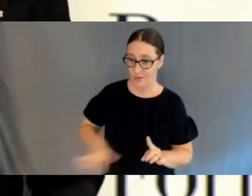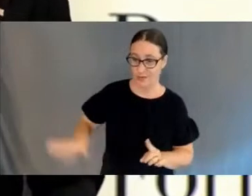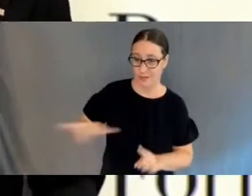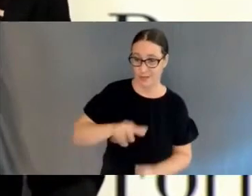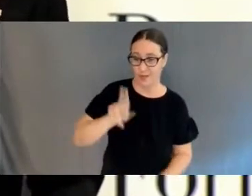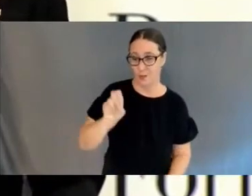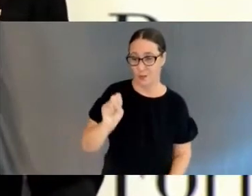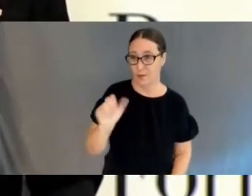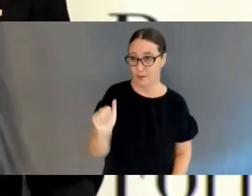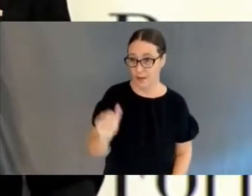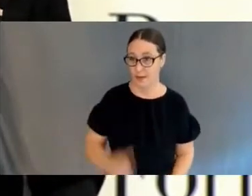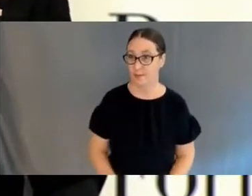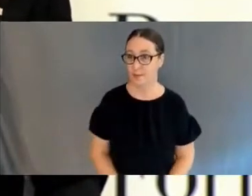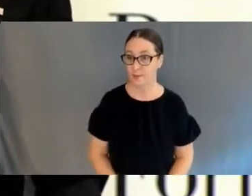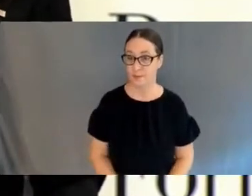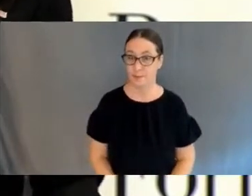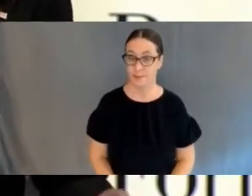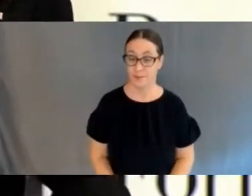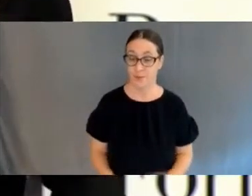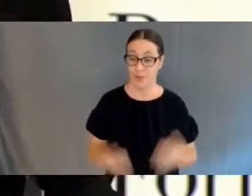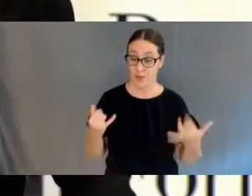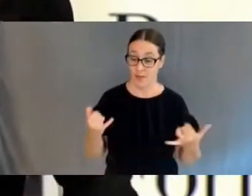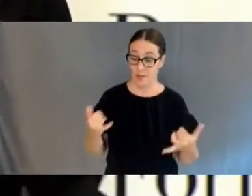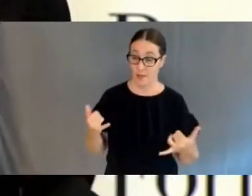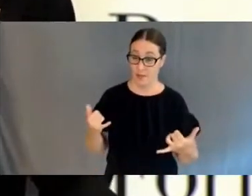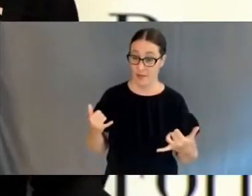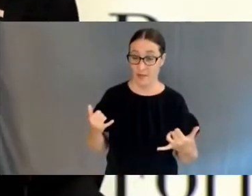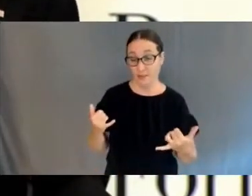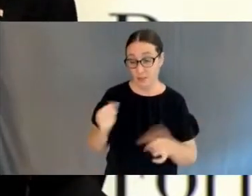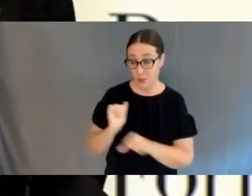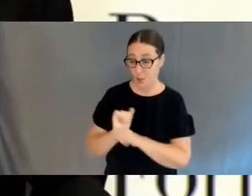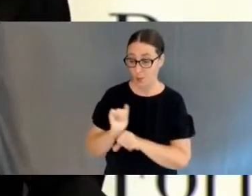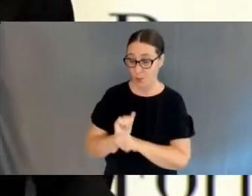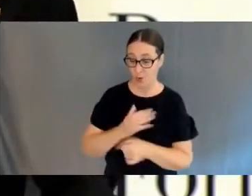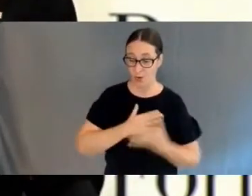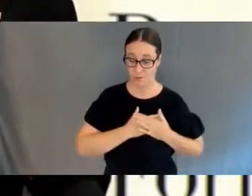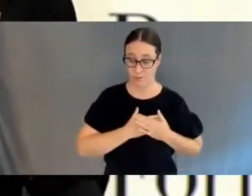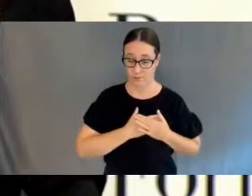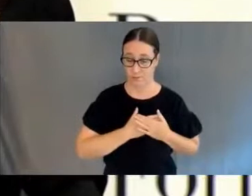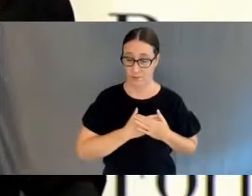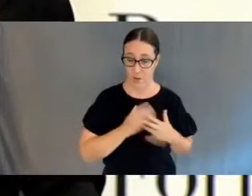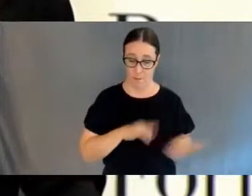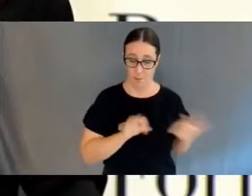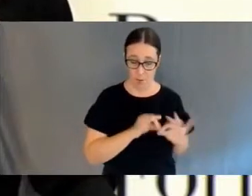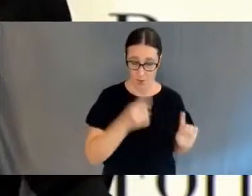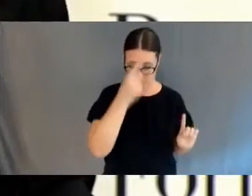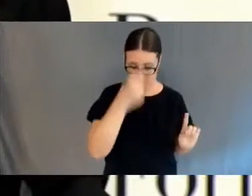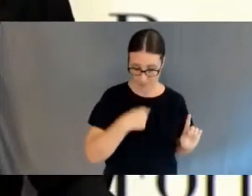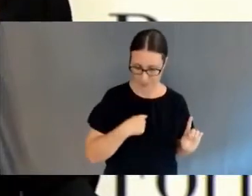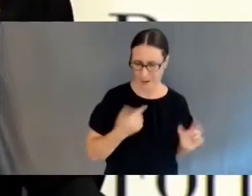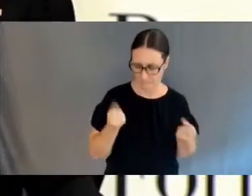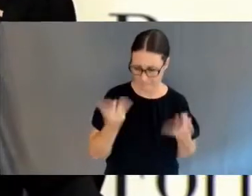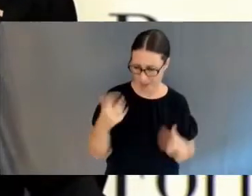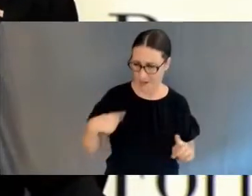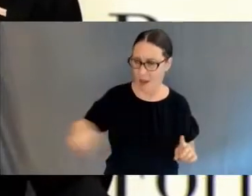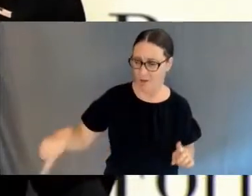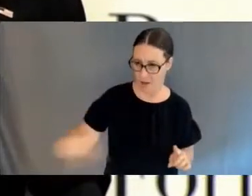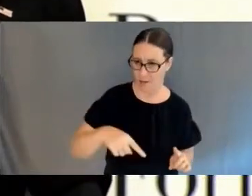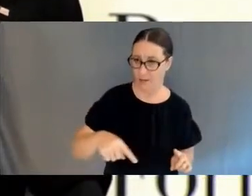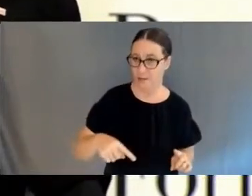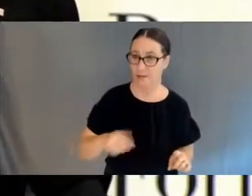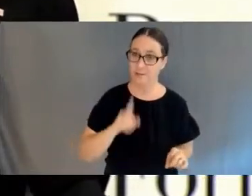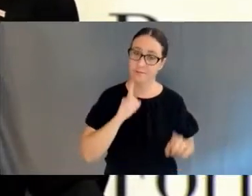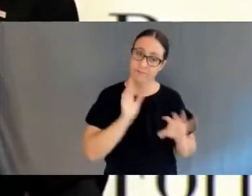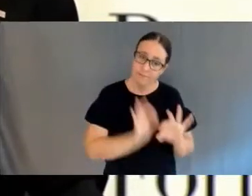nation. This effort is close to my heart, and I know it's close to many of us, and it is certainly